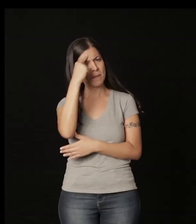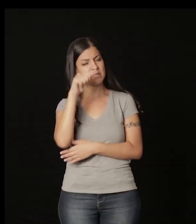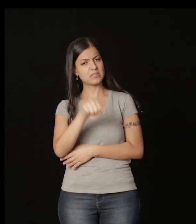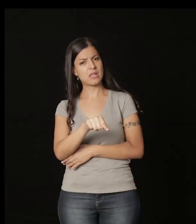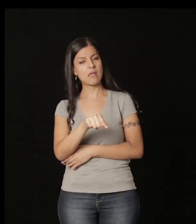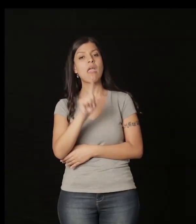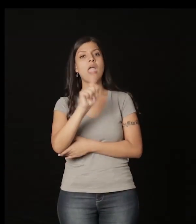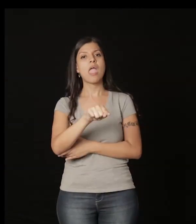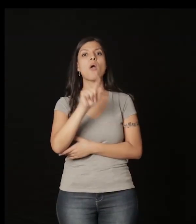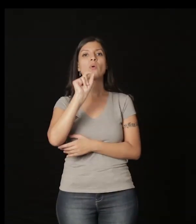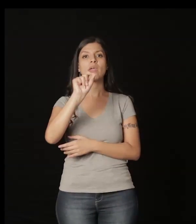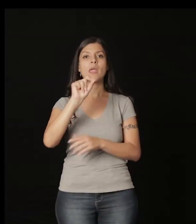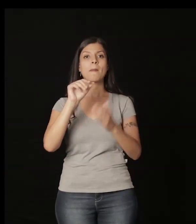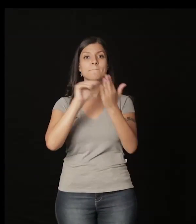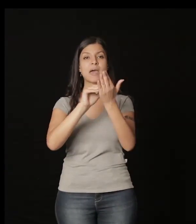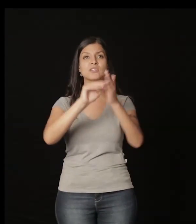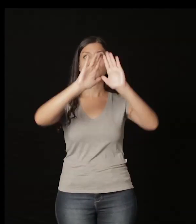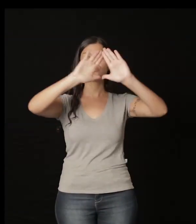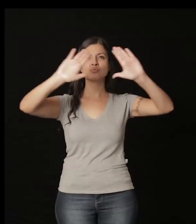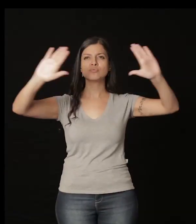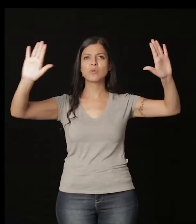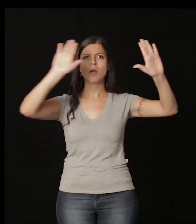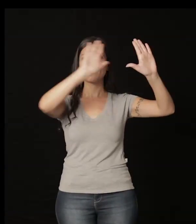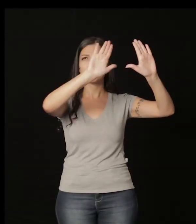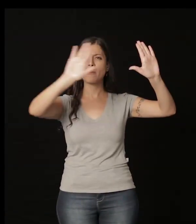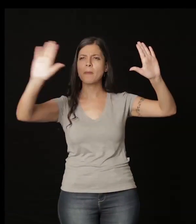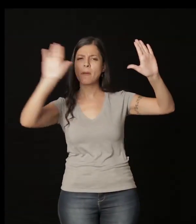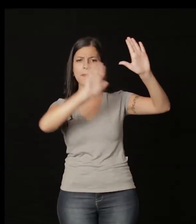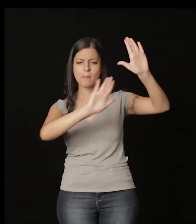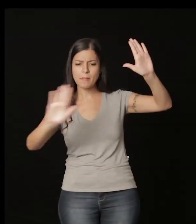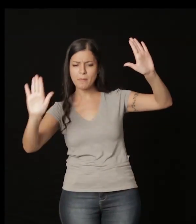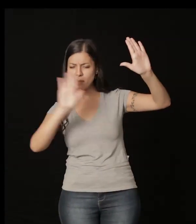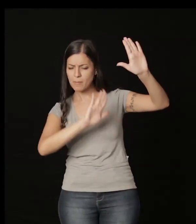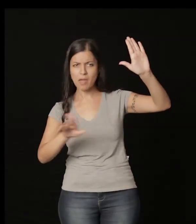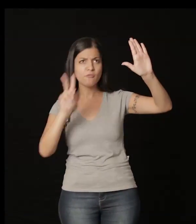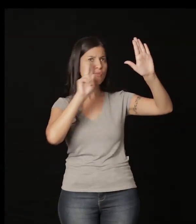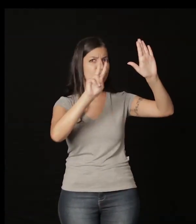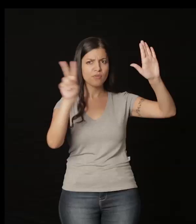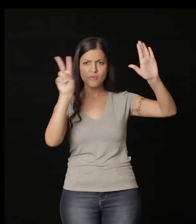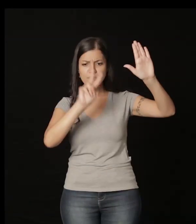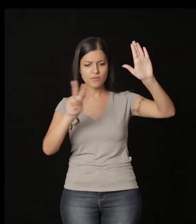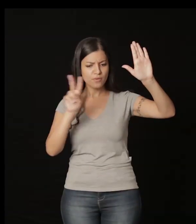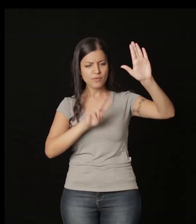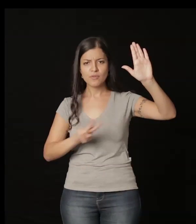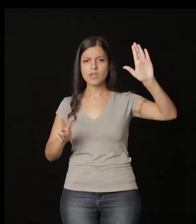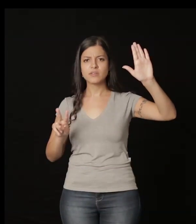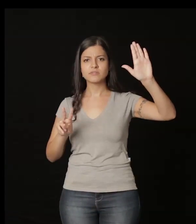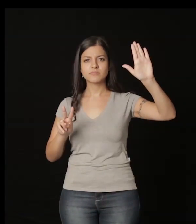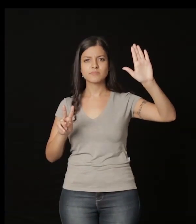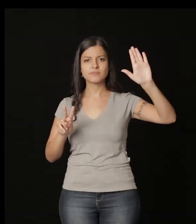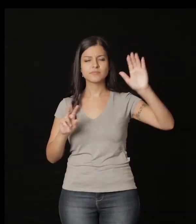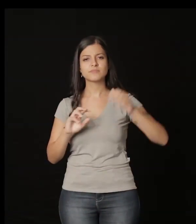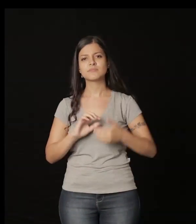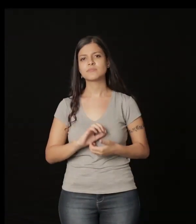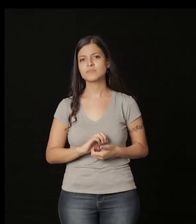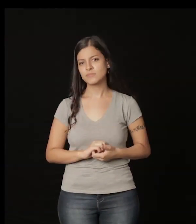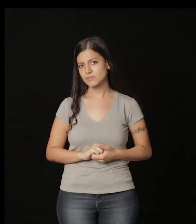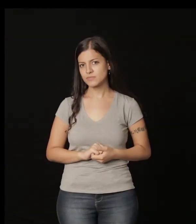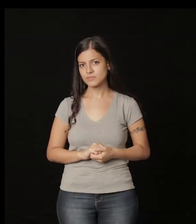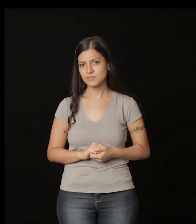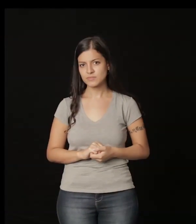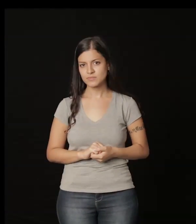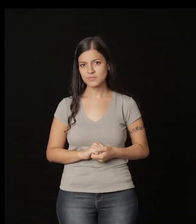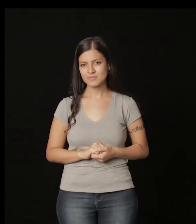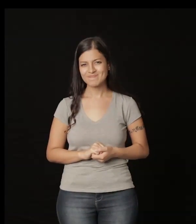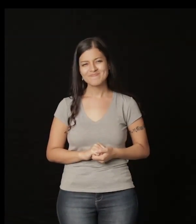It was always like this big wall of images. And when you look at a wall of images and you take in all of them at